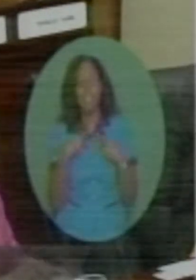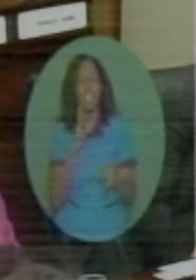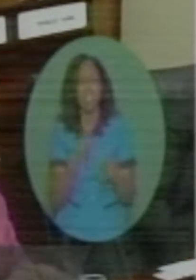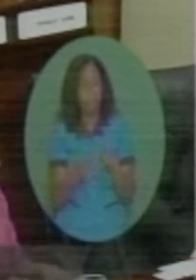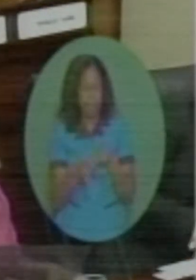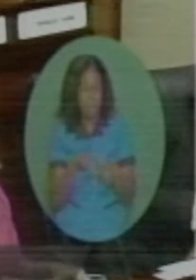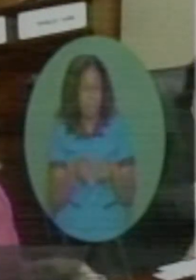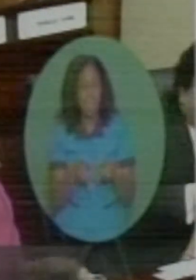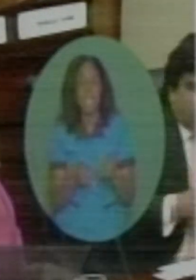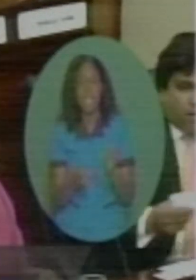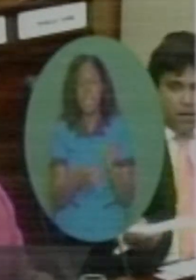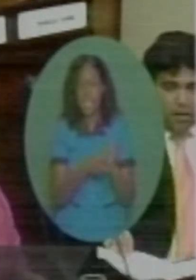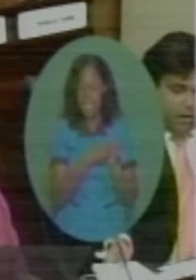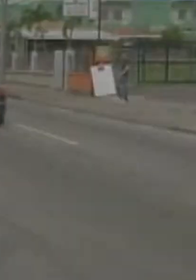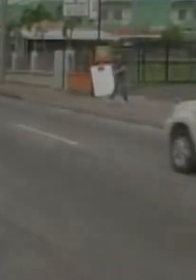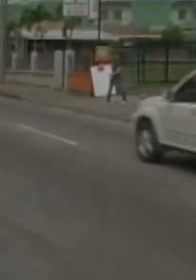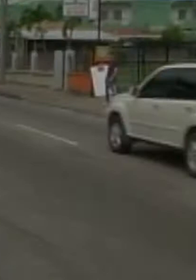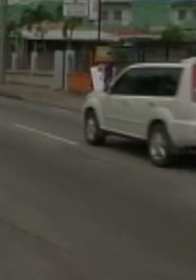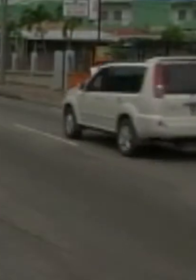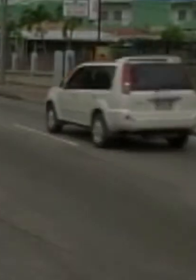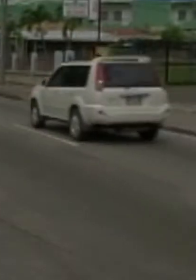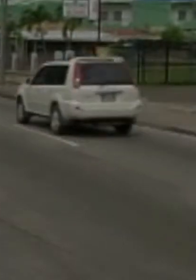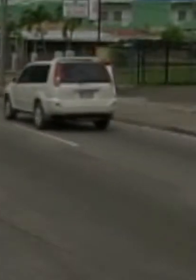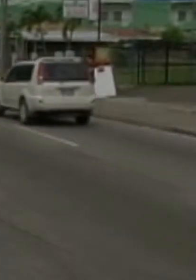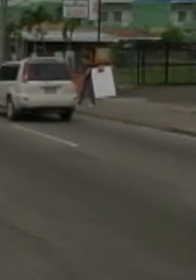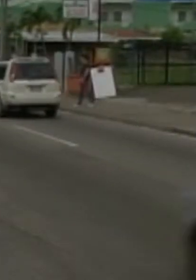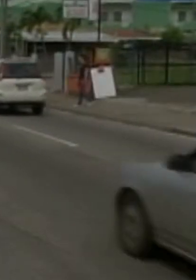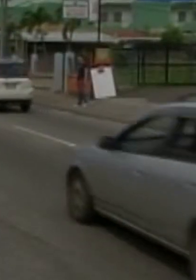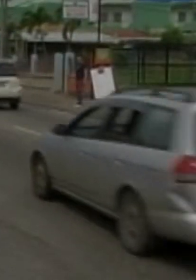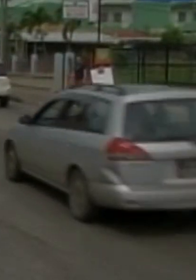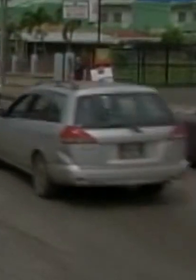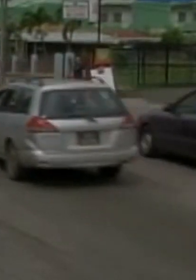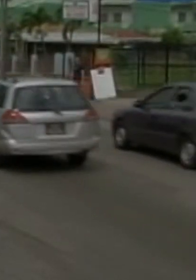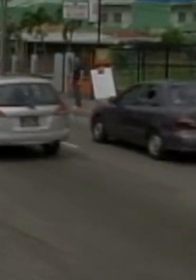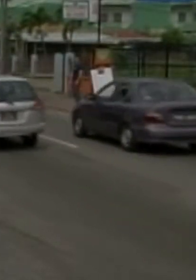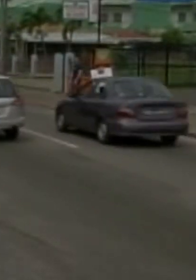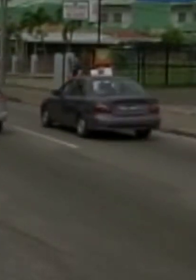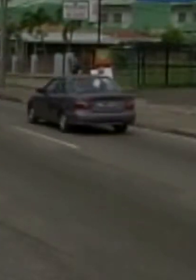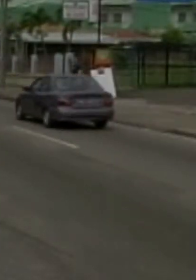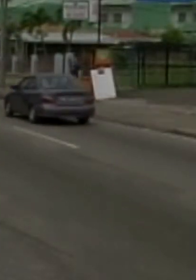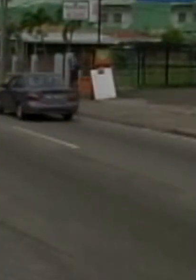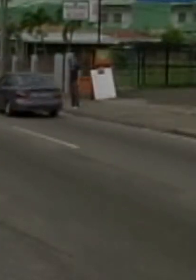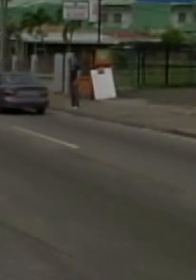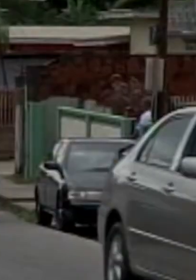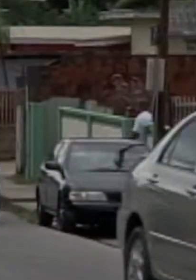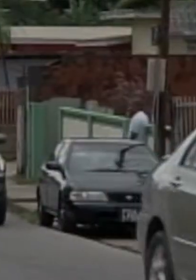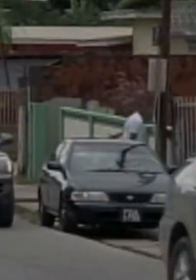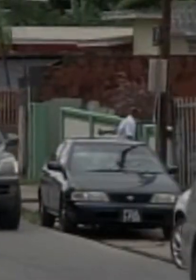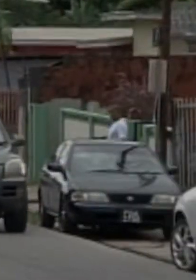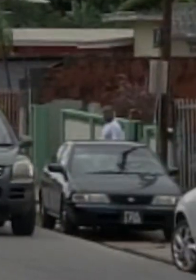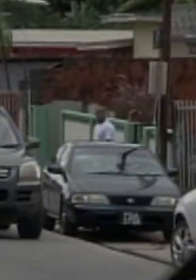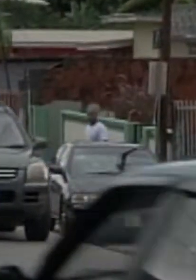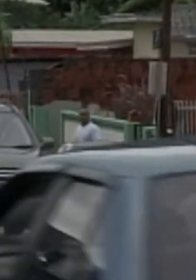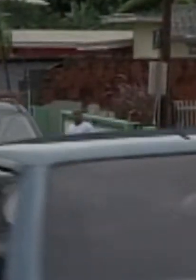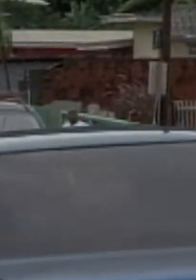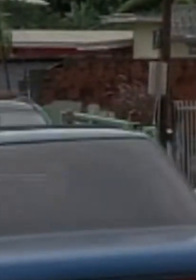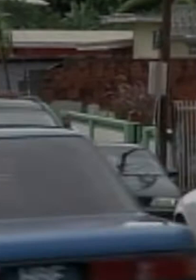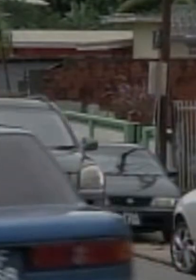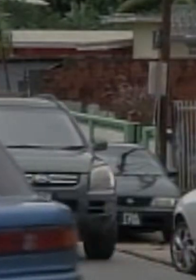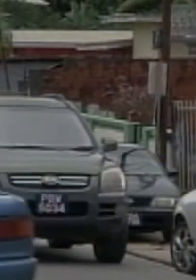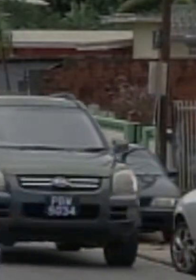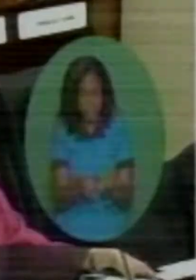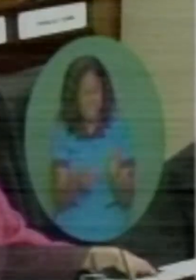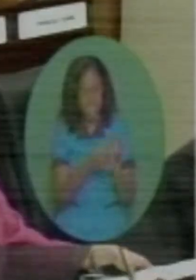become 30% of the new capital issued. The minister also outlined the Motor Vehicle Accident Fund created for victims of dangerous